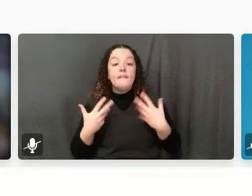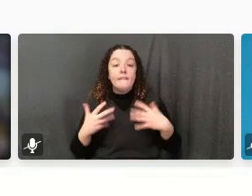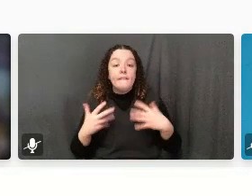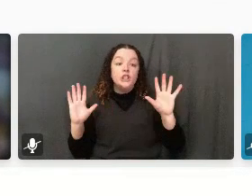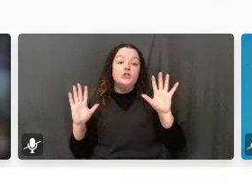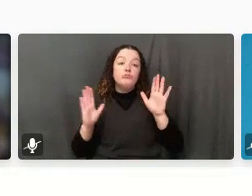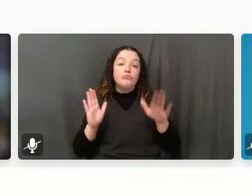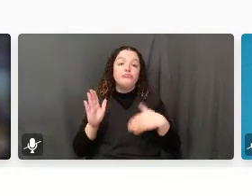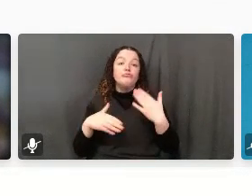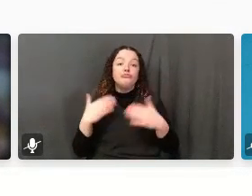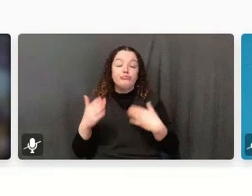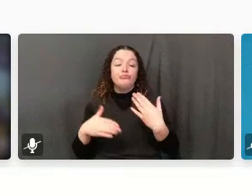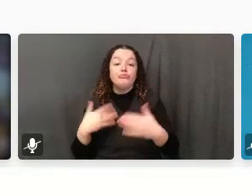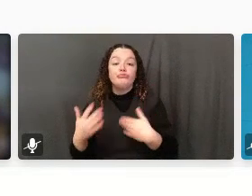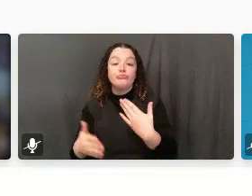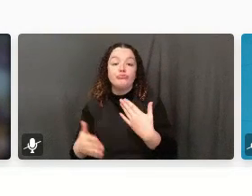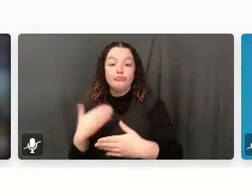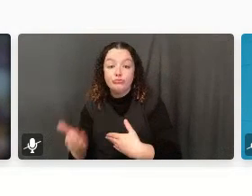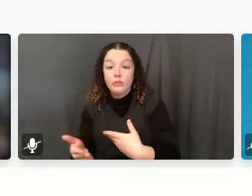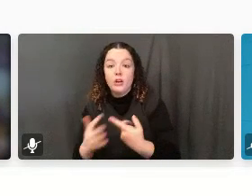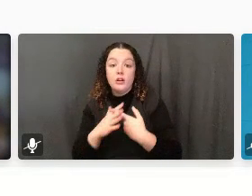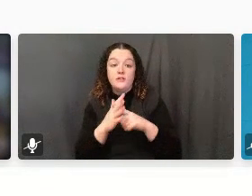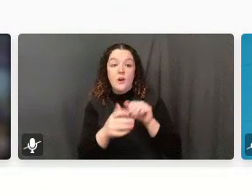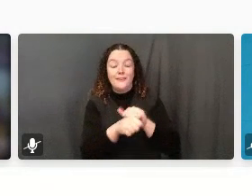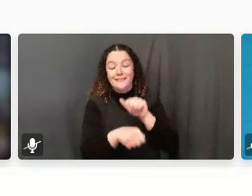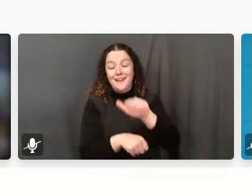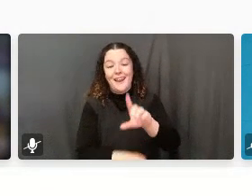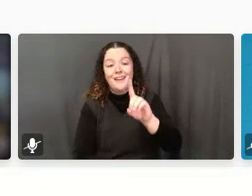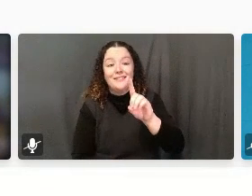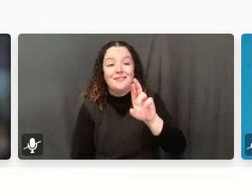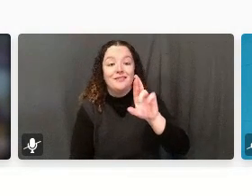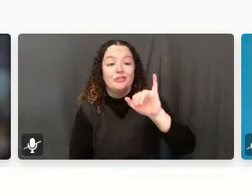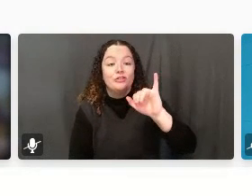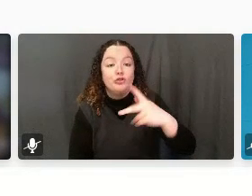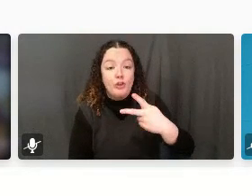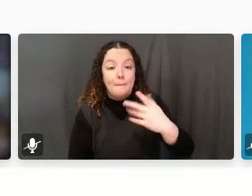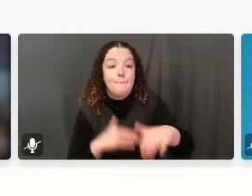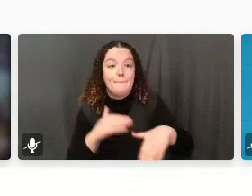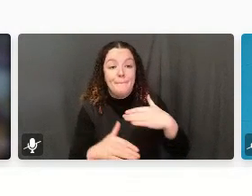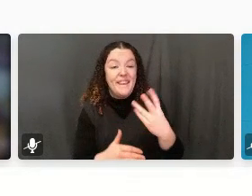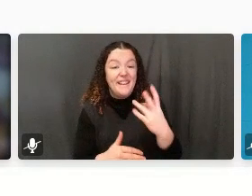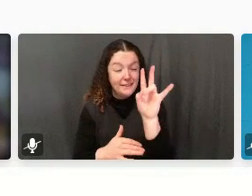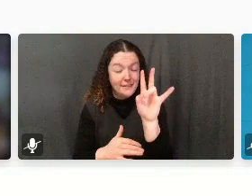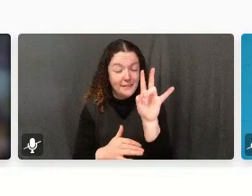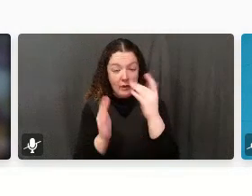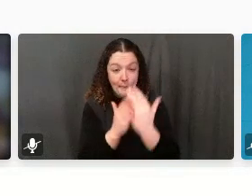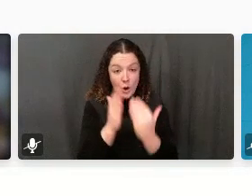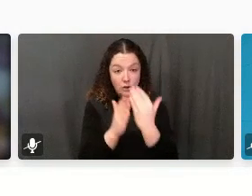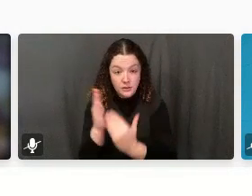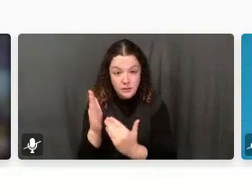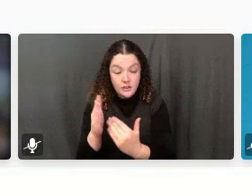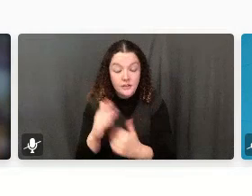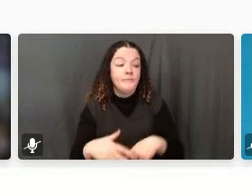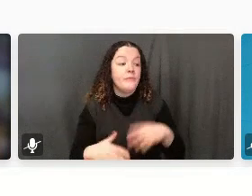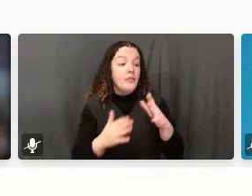trigger out a drip email campaign. It's a 7-part sequence. It sends 2 hours after the person